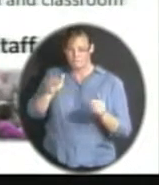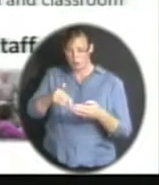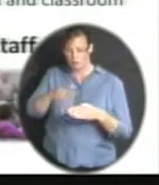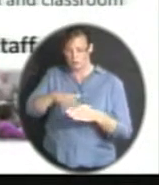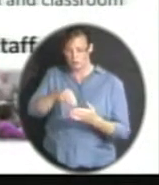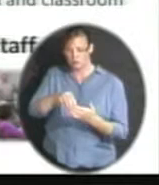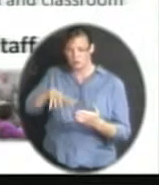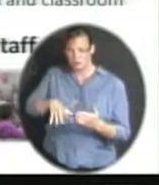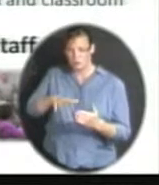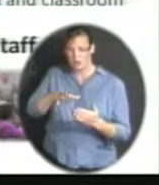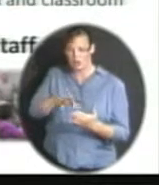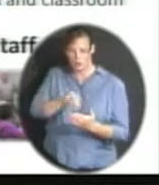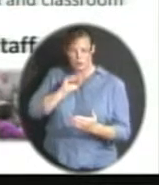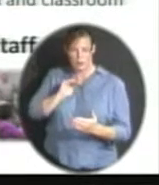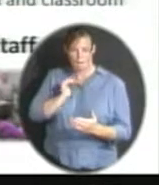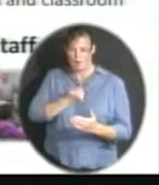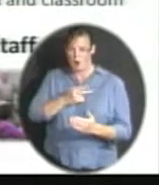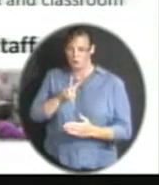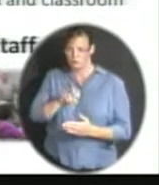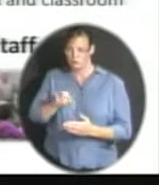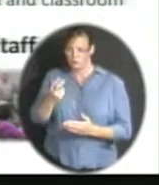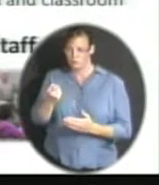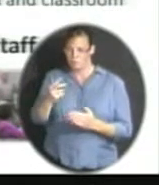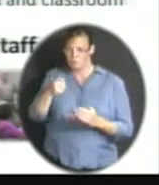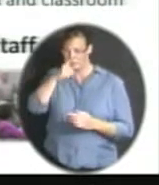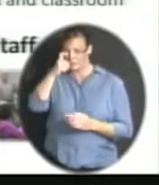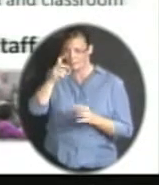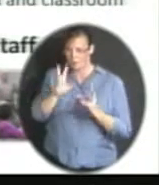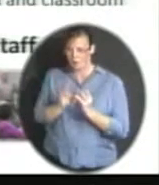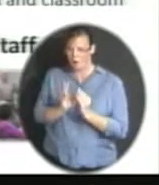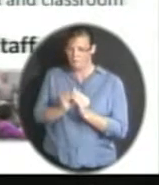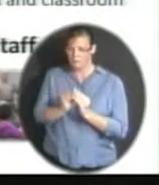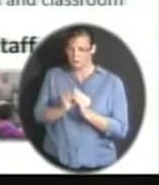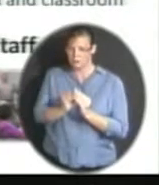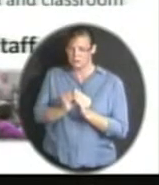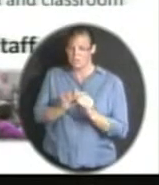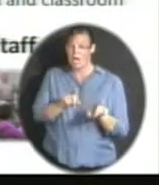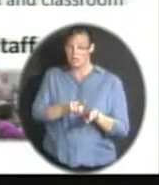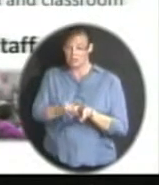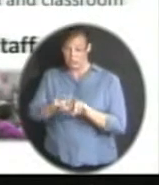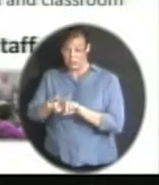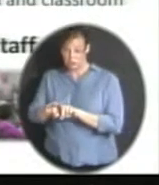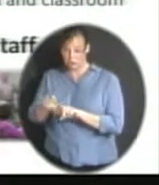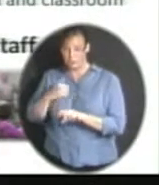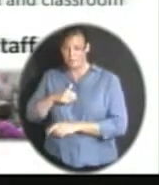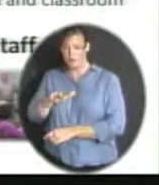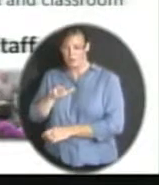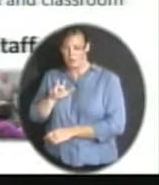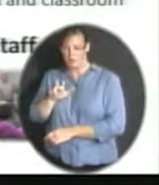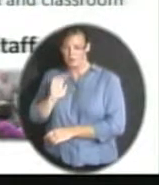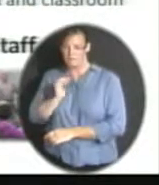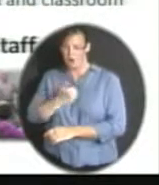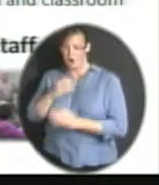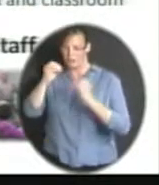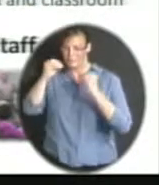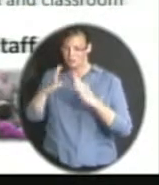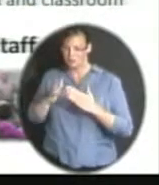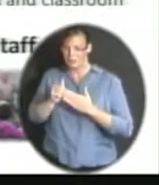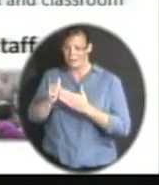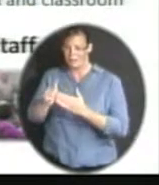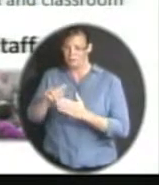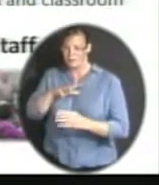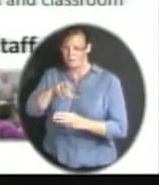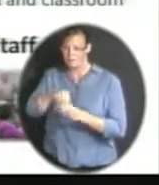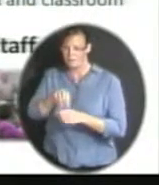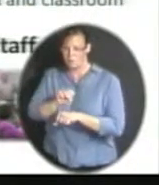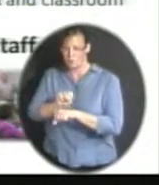for our 2012 summer conference. Additionally, we had 300 of our teacher leaders involved in